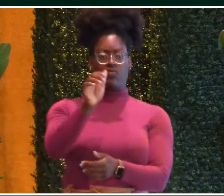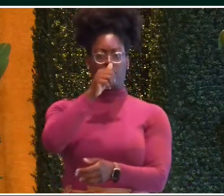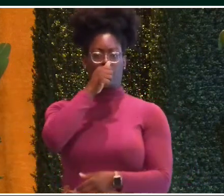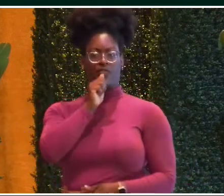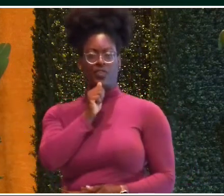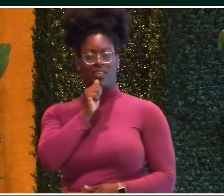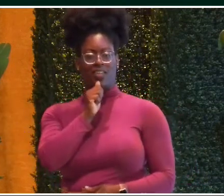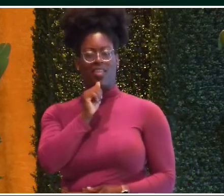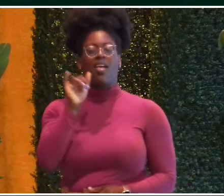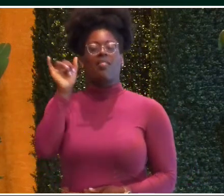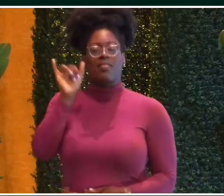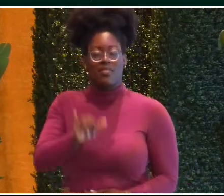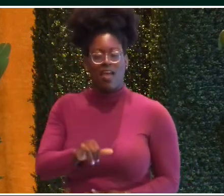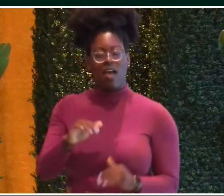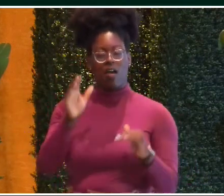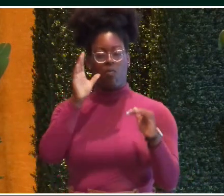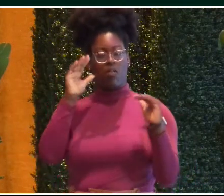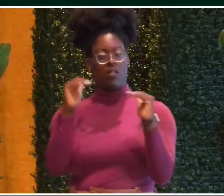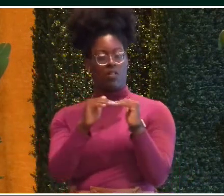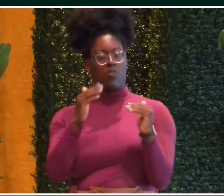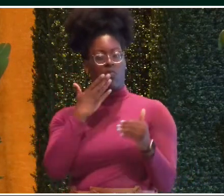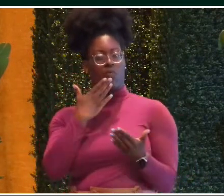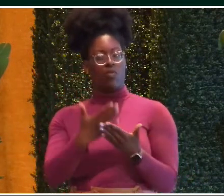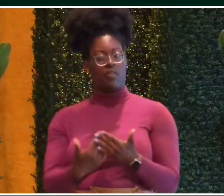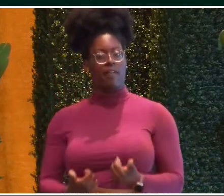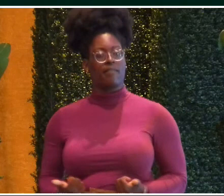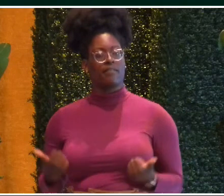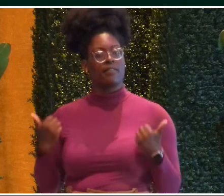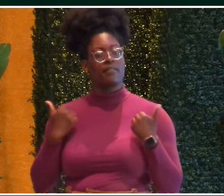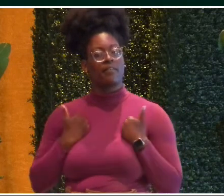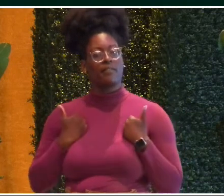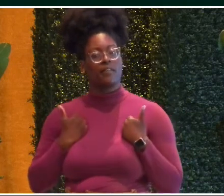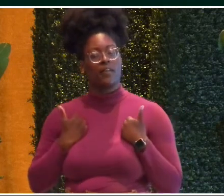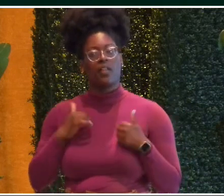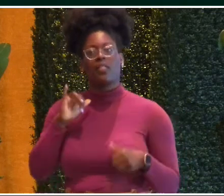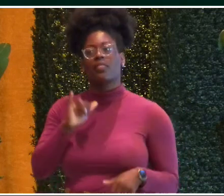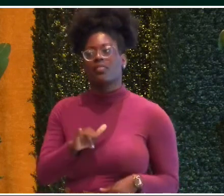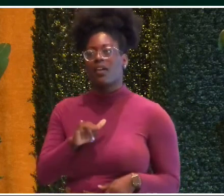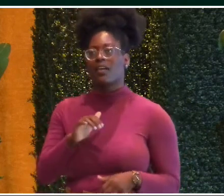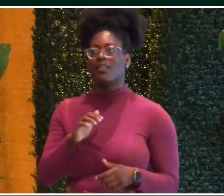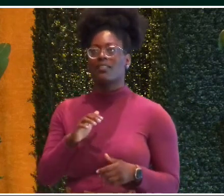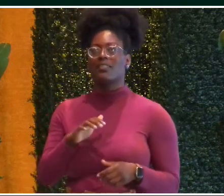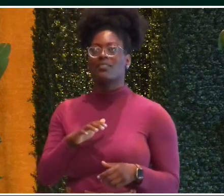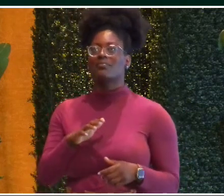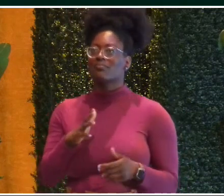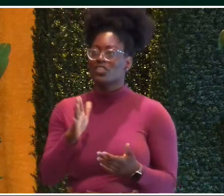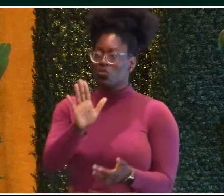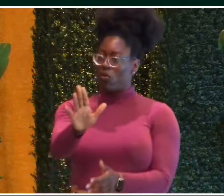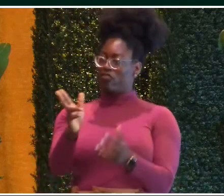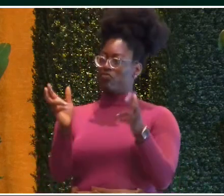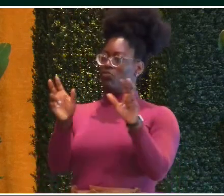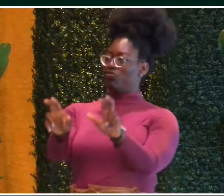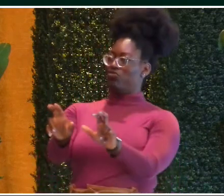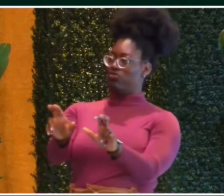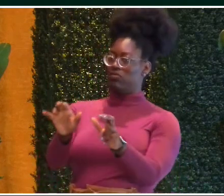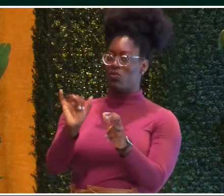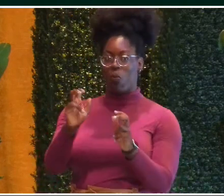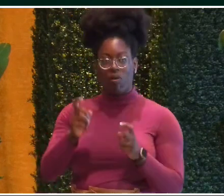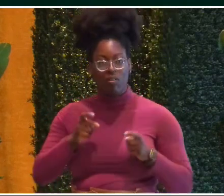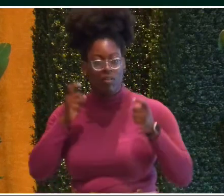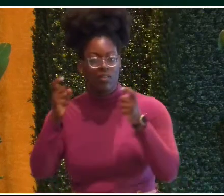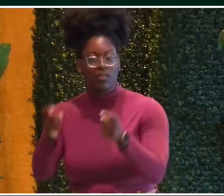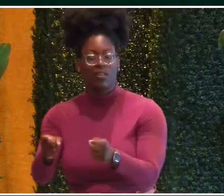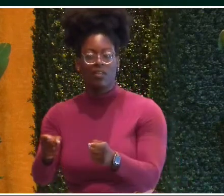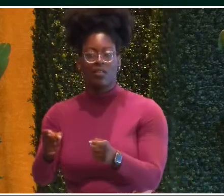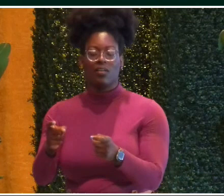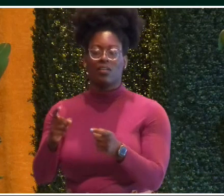have done enough so that you've actually contributed to our moving forward as people towards a horizon of liberation and